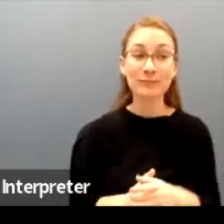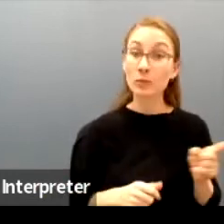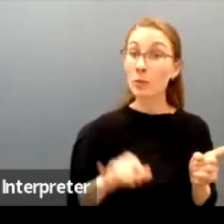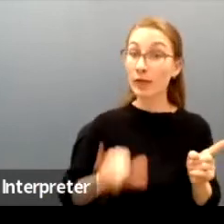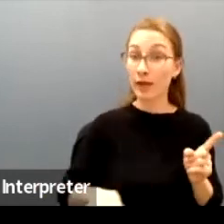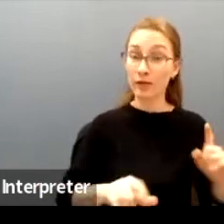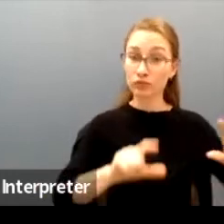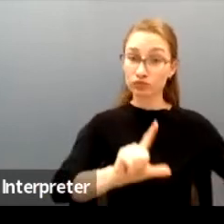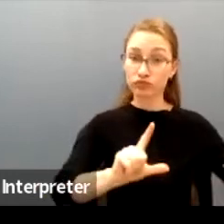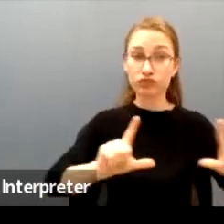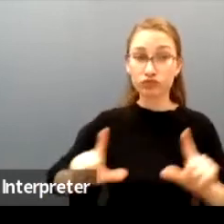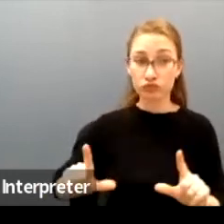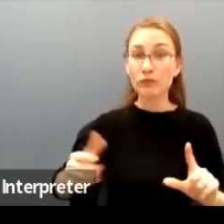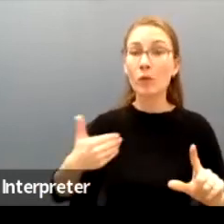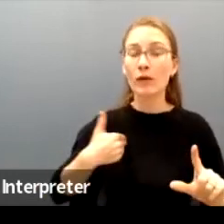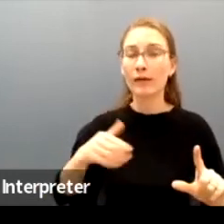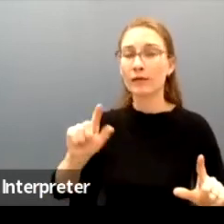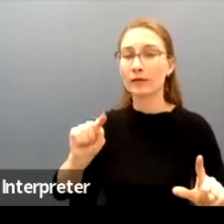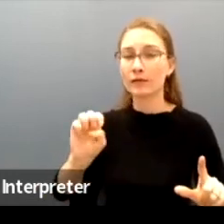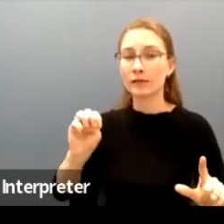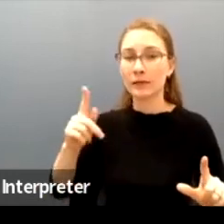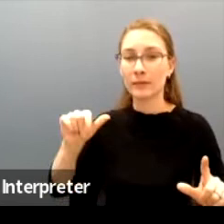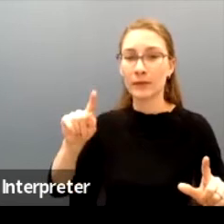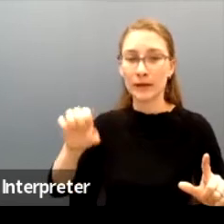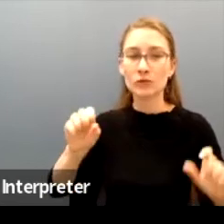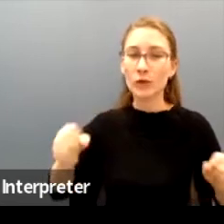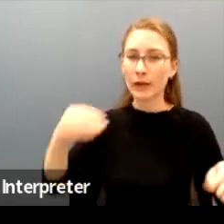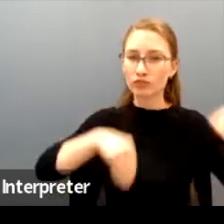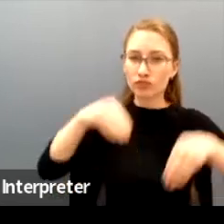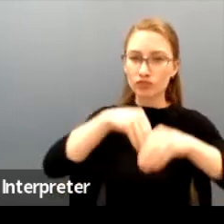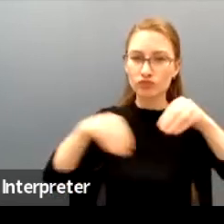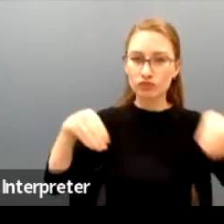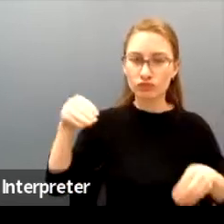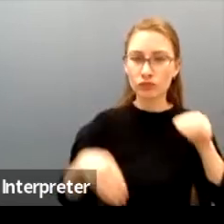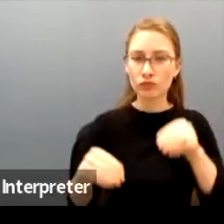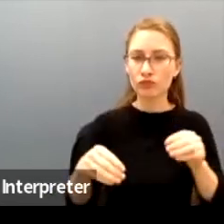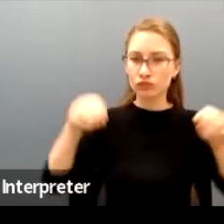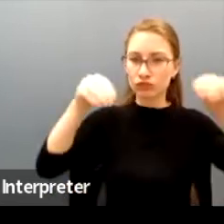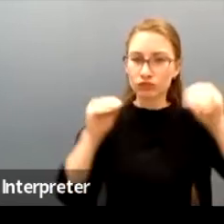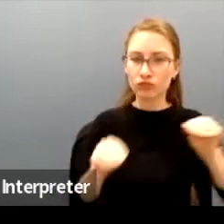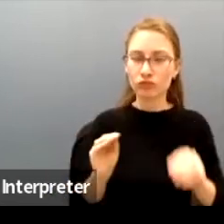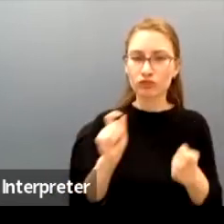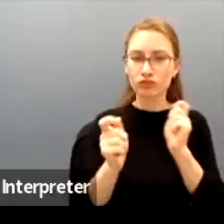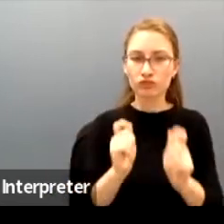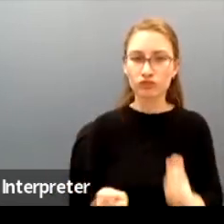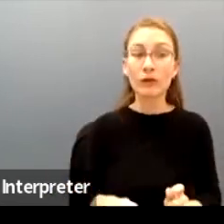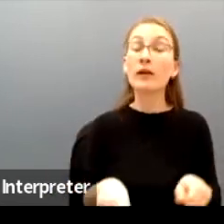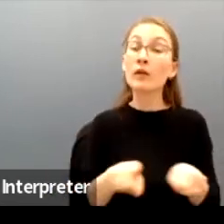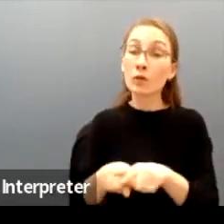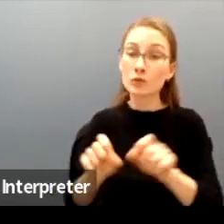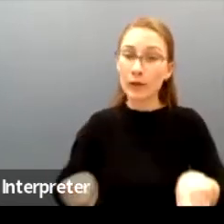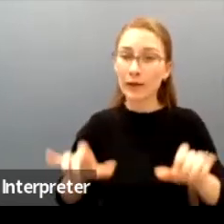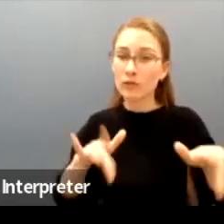out. But then there's also the high-tech component where you're able to record your voice. So once they select an icon or select a button, there'll be